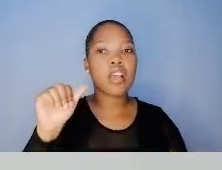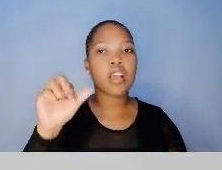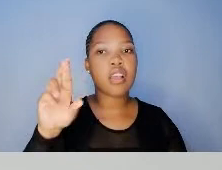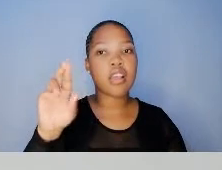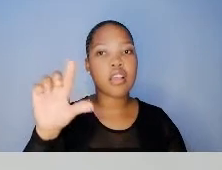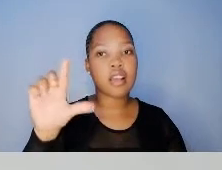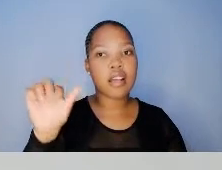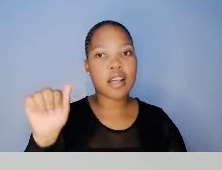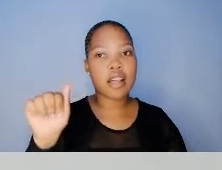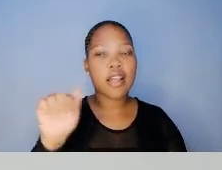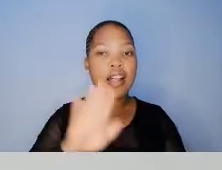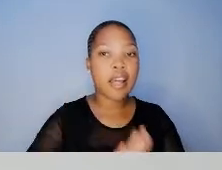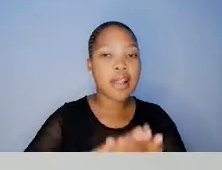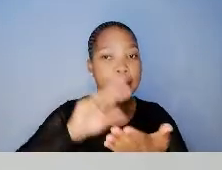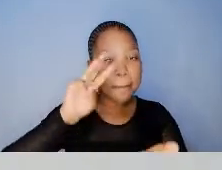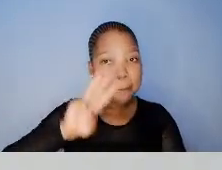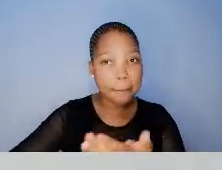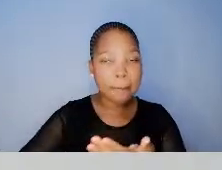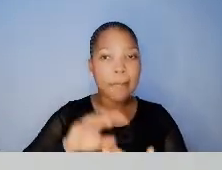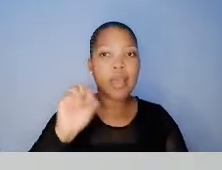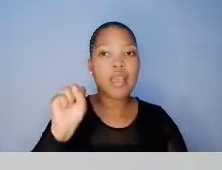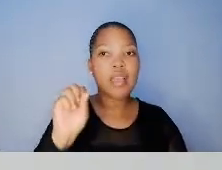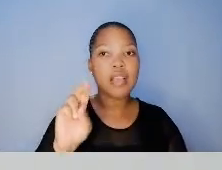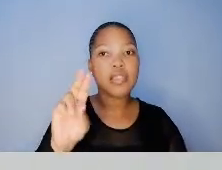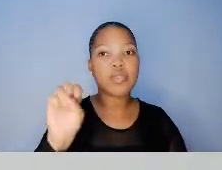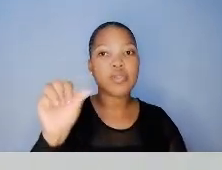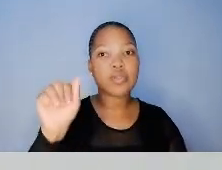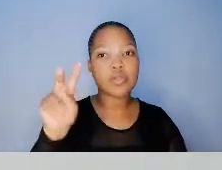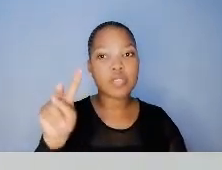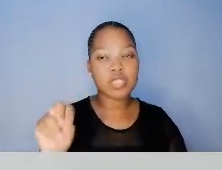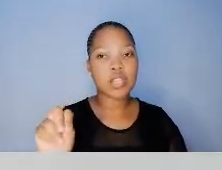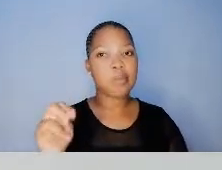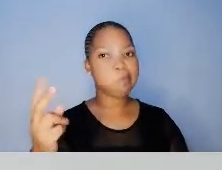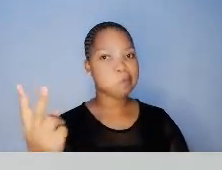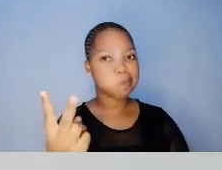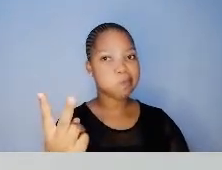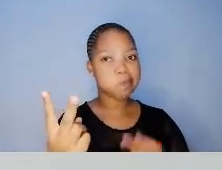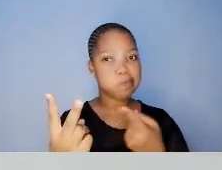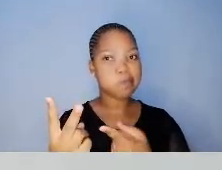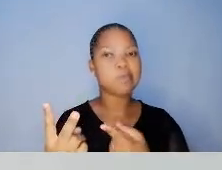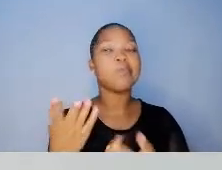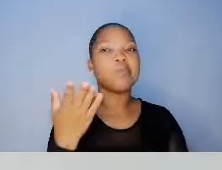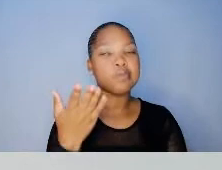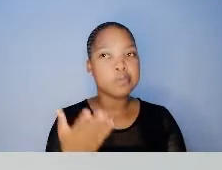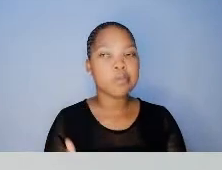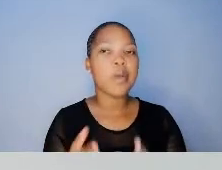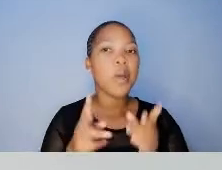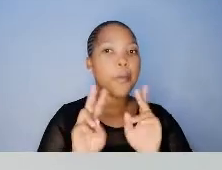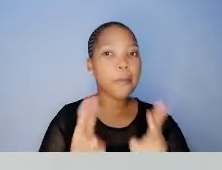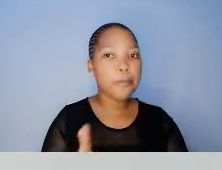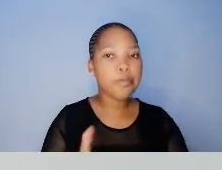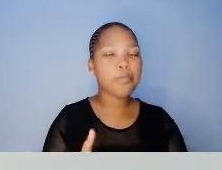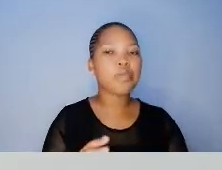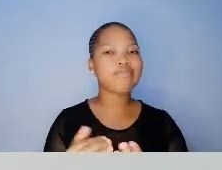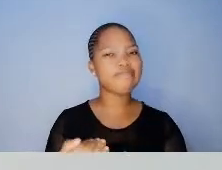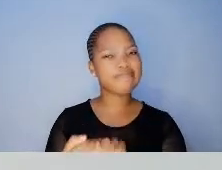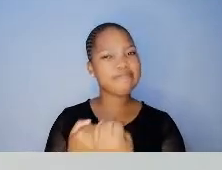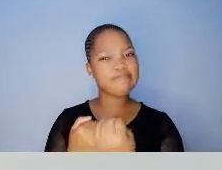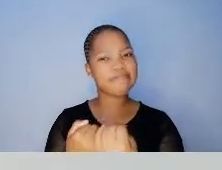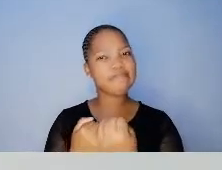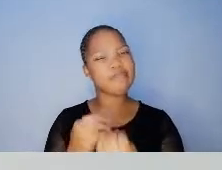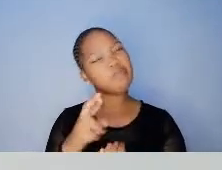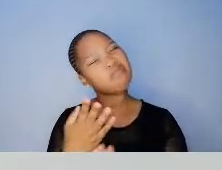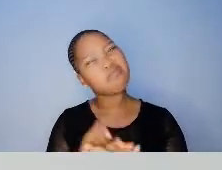Kala and Miss Susan. So they were the ones who were teaching us, I can